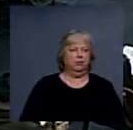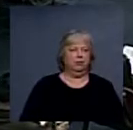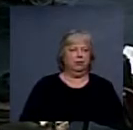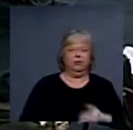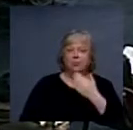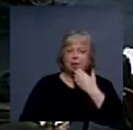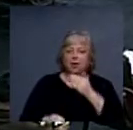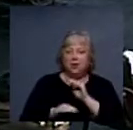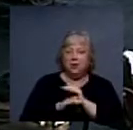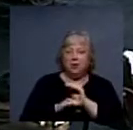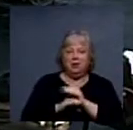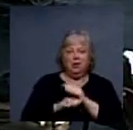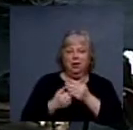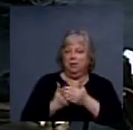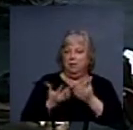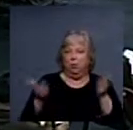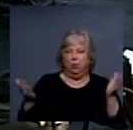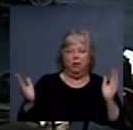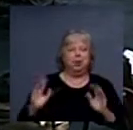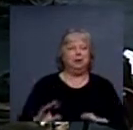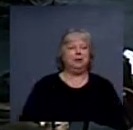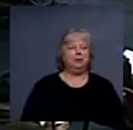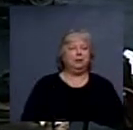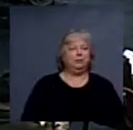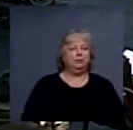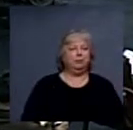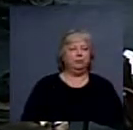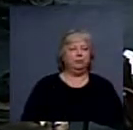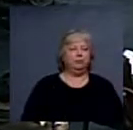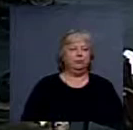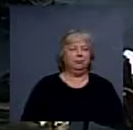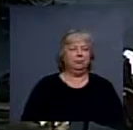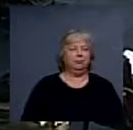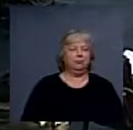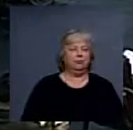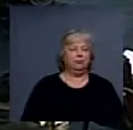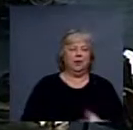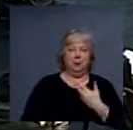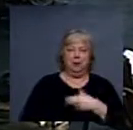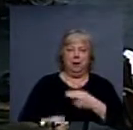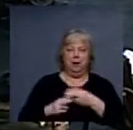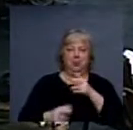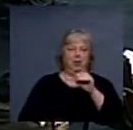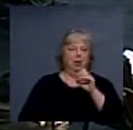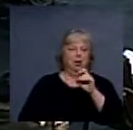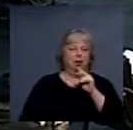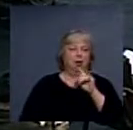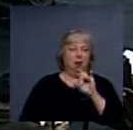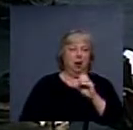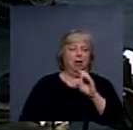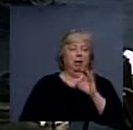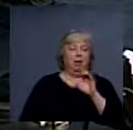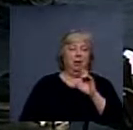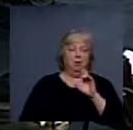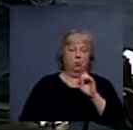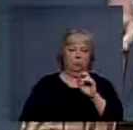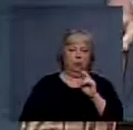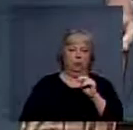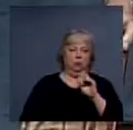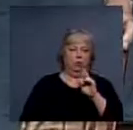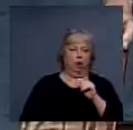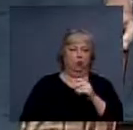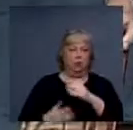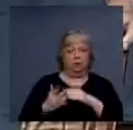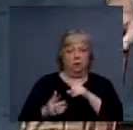Good evening, Mayor, Vice Mayor, and Board. My name is Donnie Furneaux. Some of you may know me, some